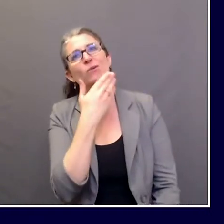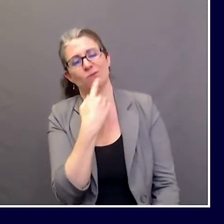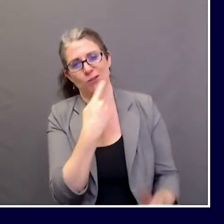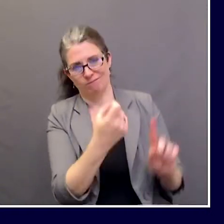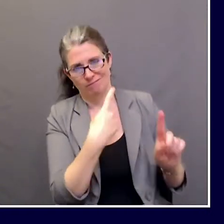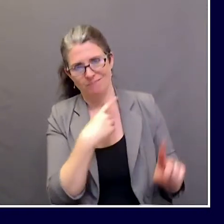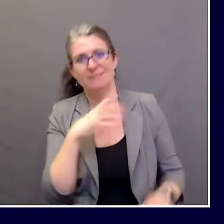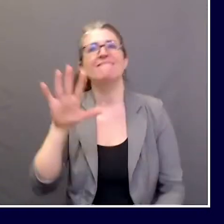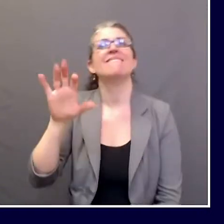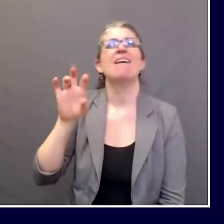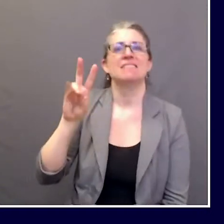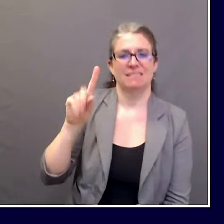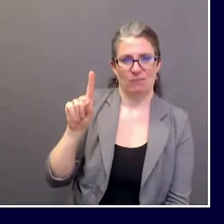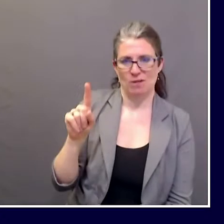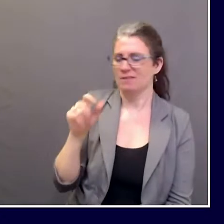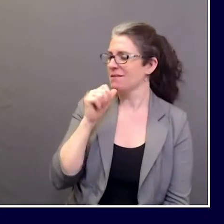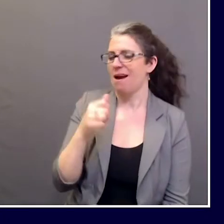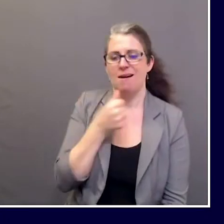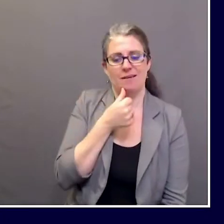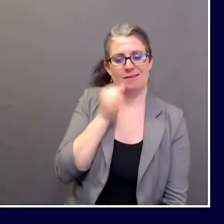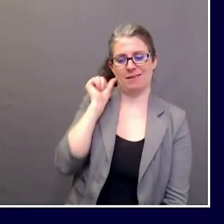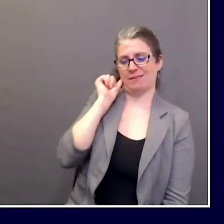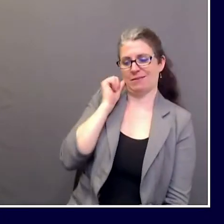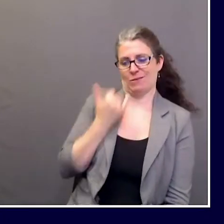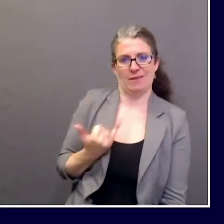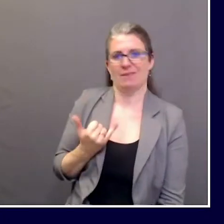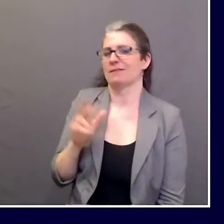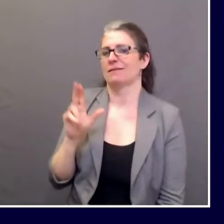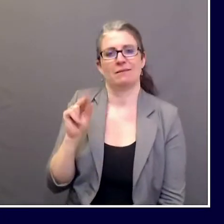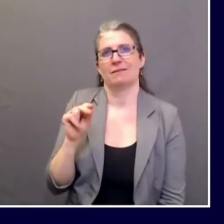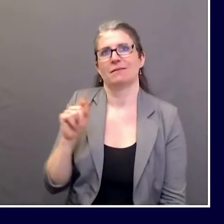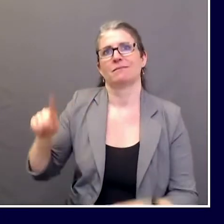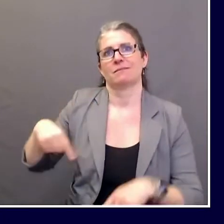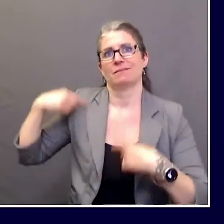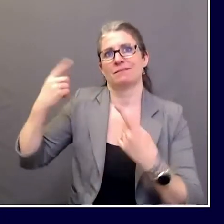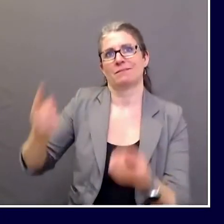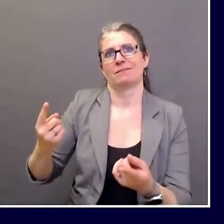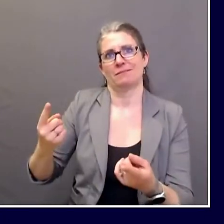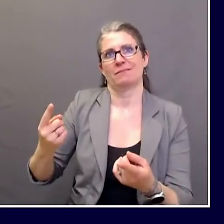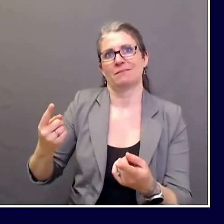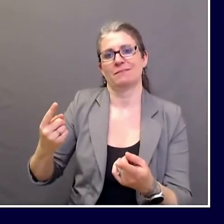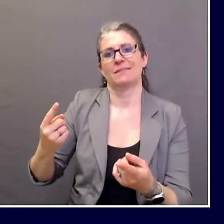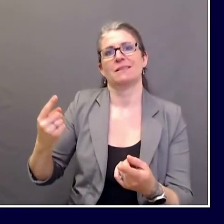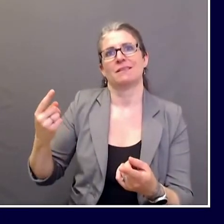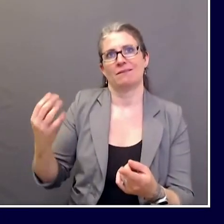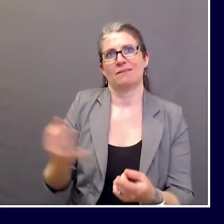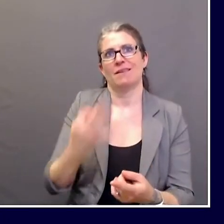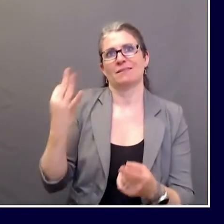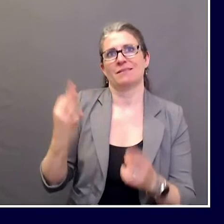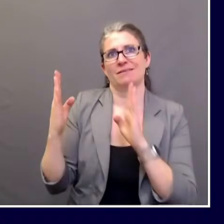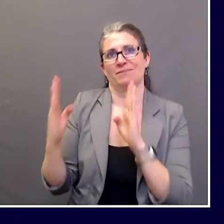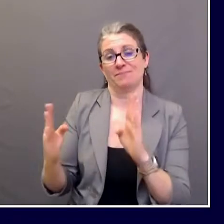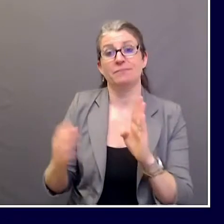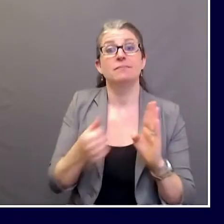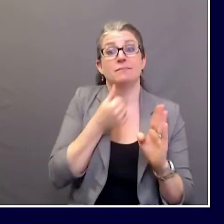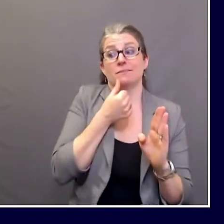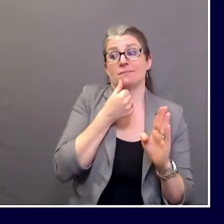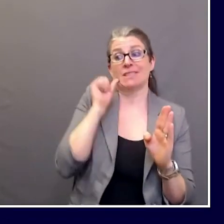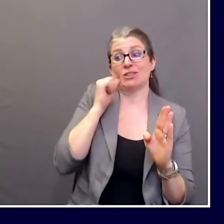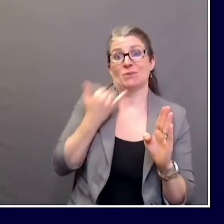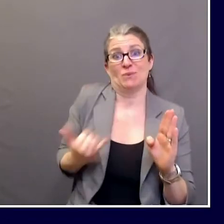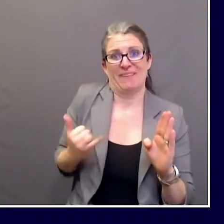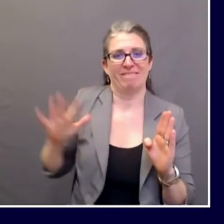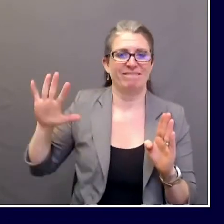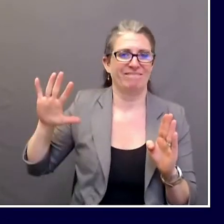last 24 hours. Indeed, only 51 of the cases we reported today were individuals who got their lab reports in the last 24